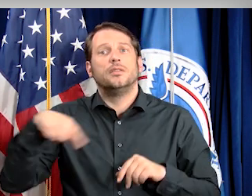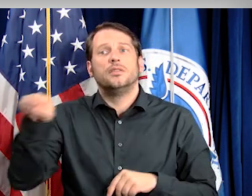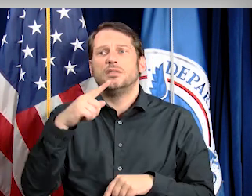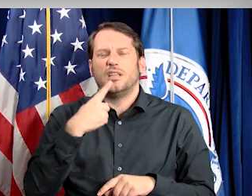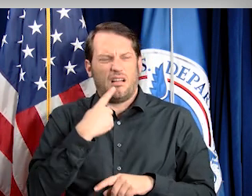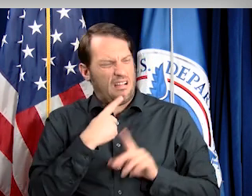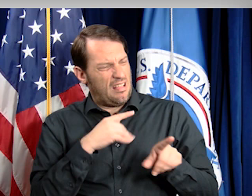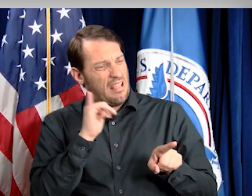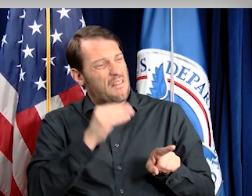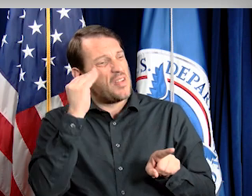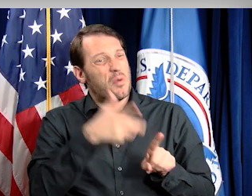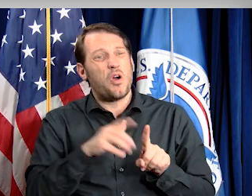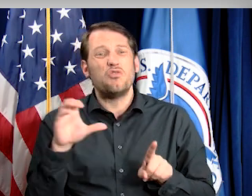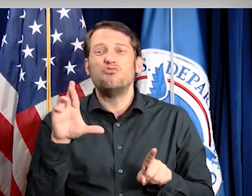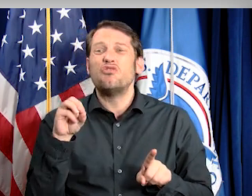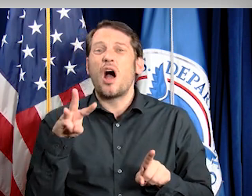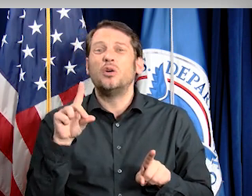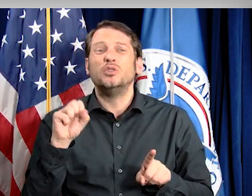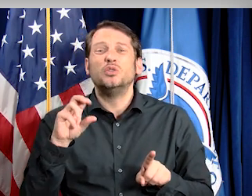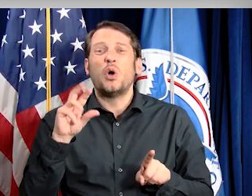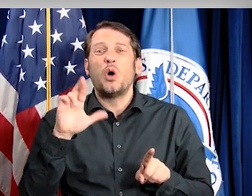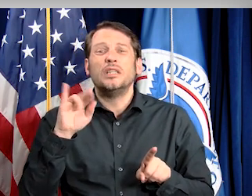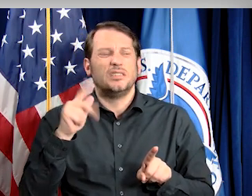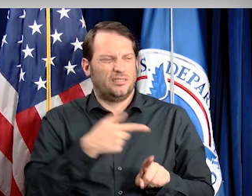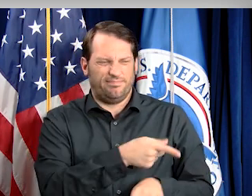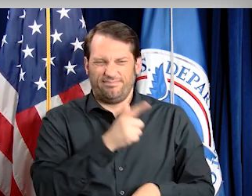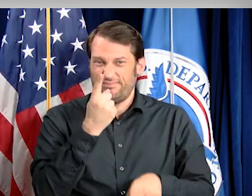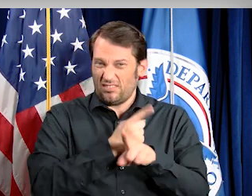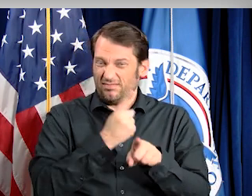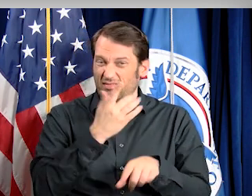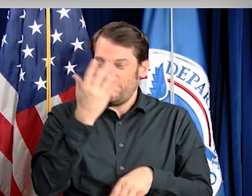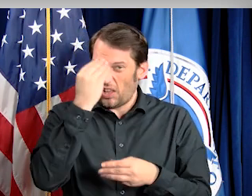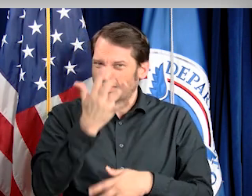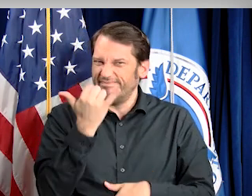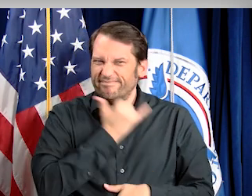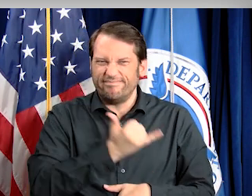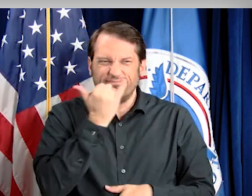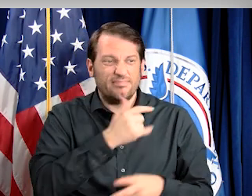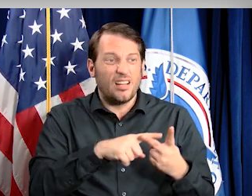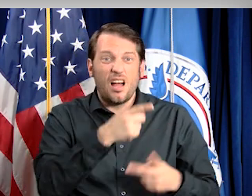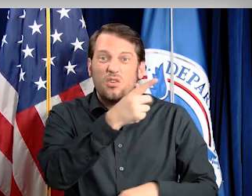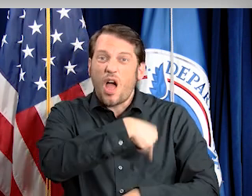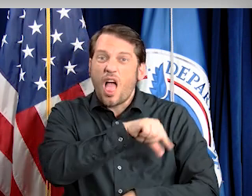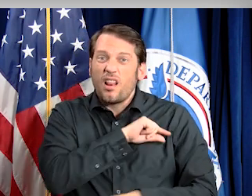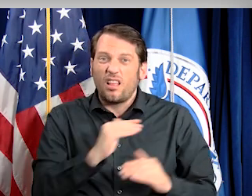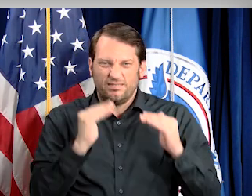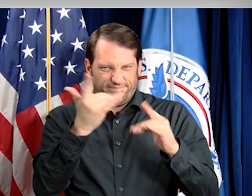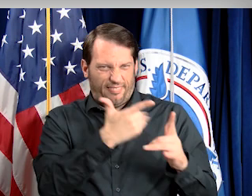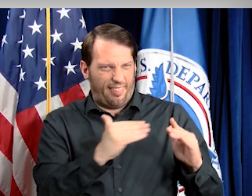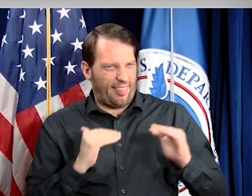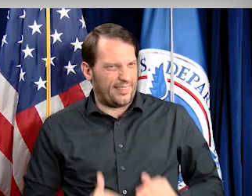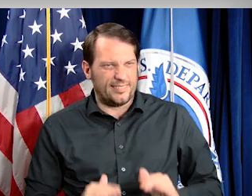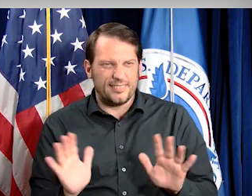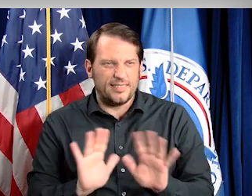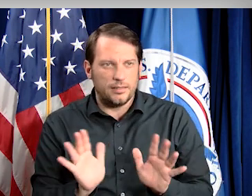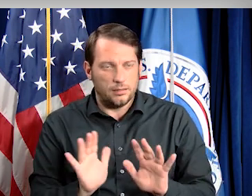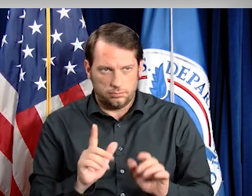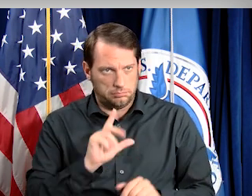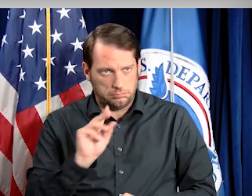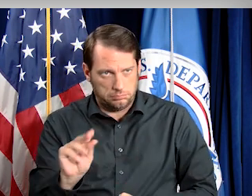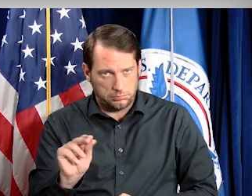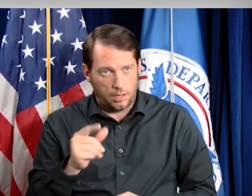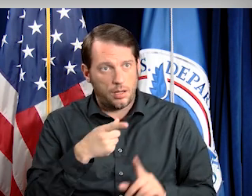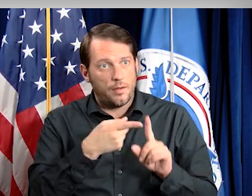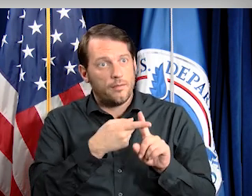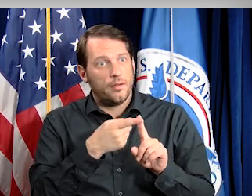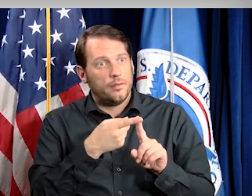argue is that I think we assume that data from official channels is actually outdated sometimes. It takes longer. It's not always